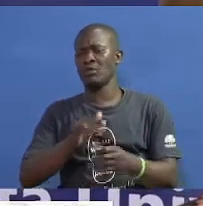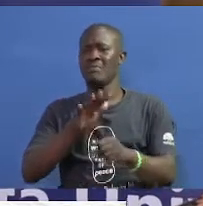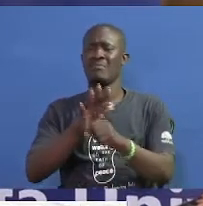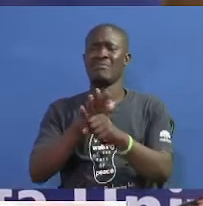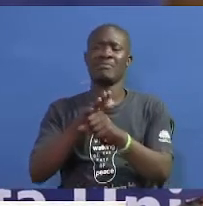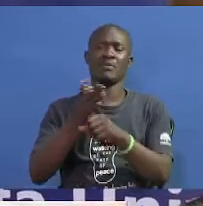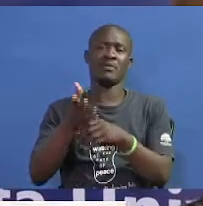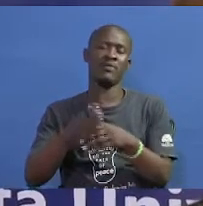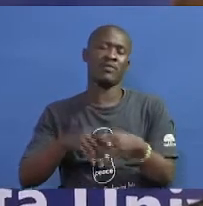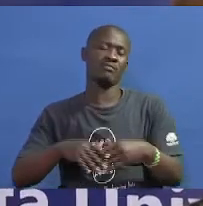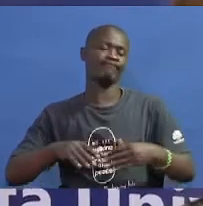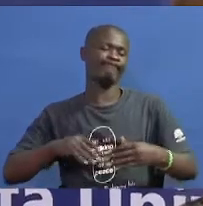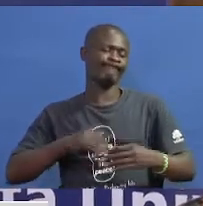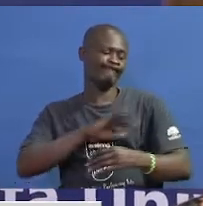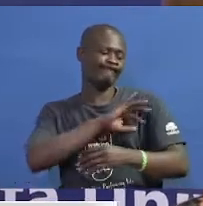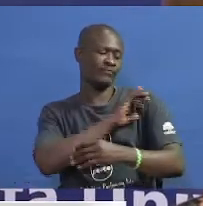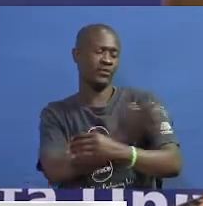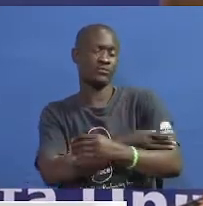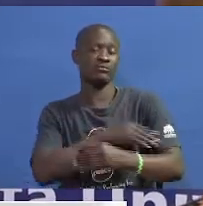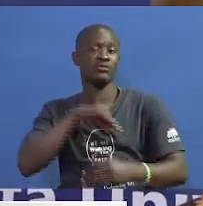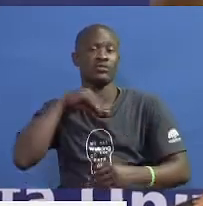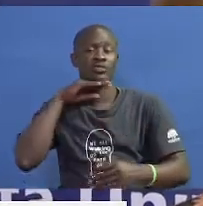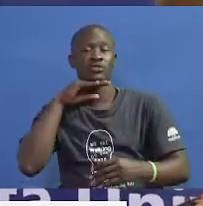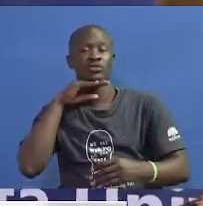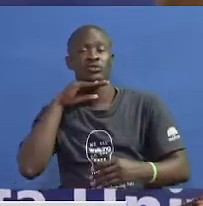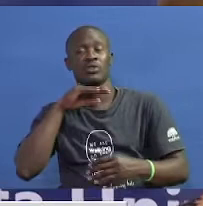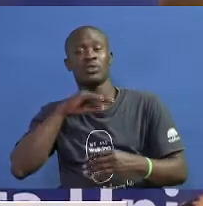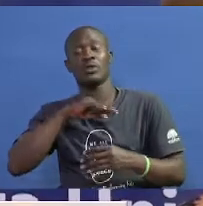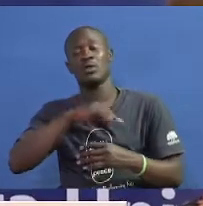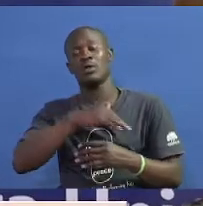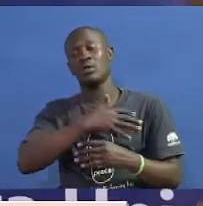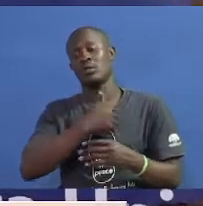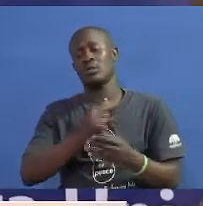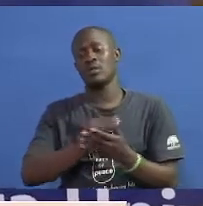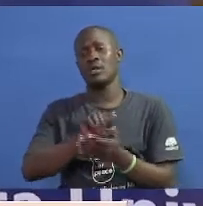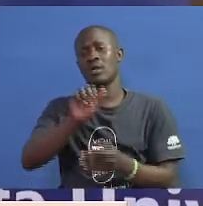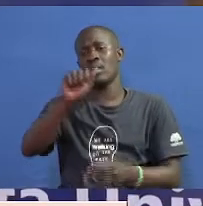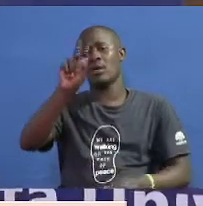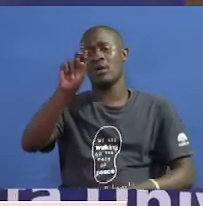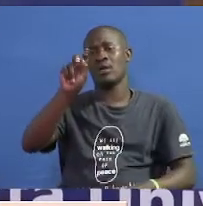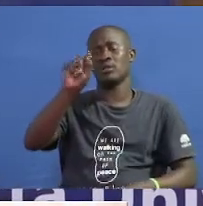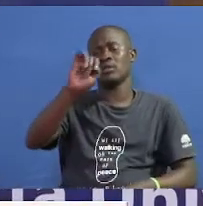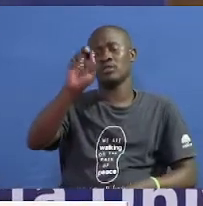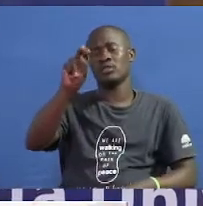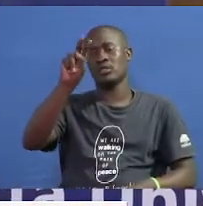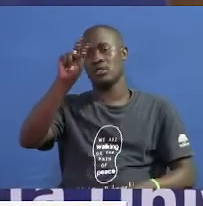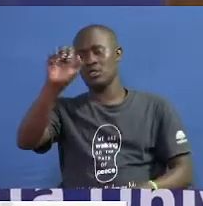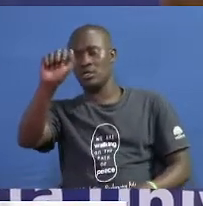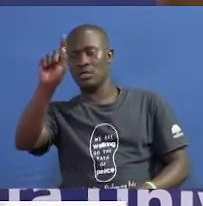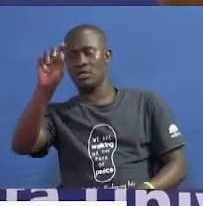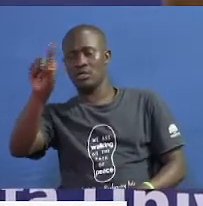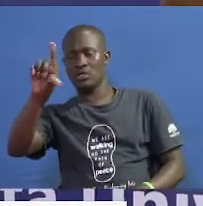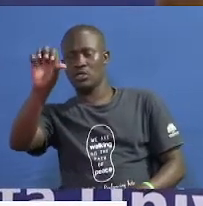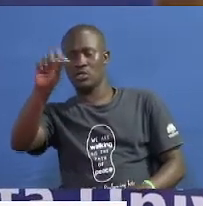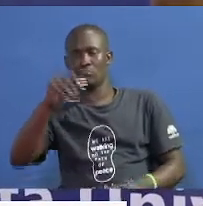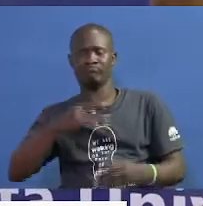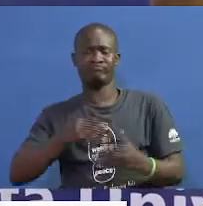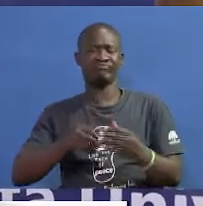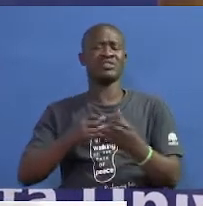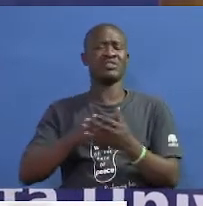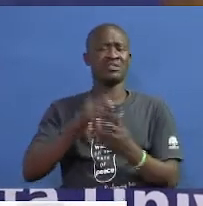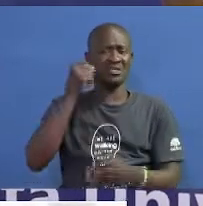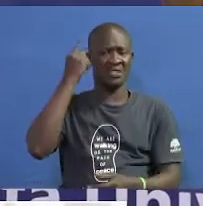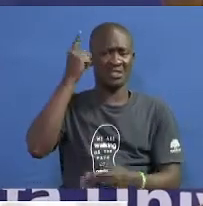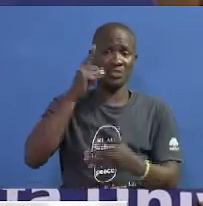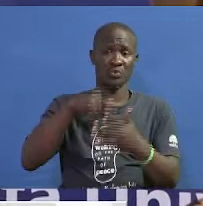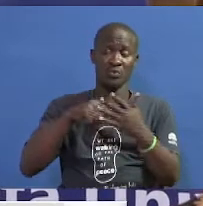maternal deaths, and all these antenatal, all those things. I think you really understand